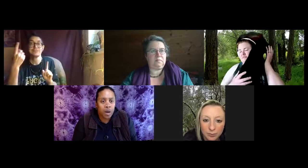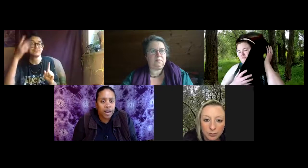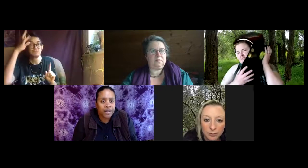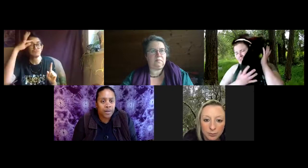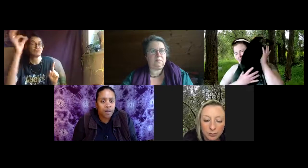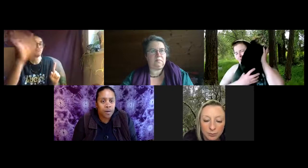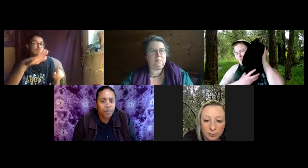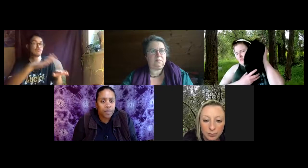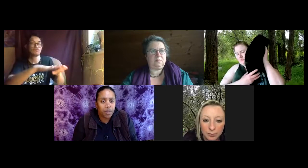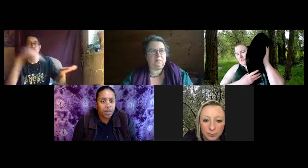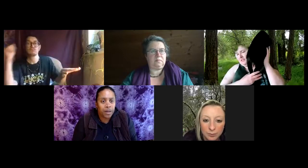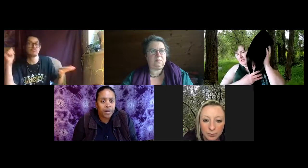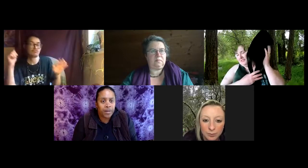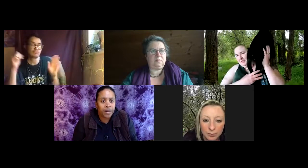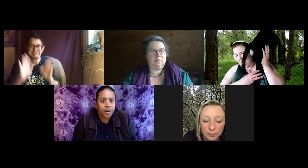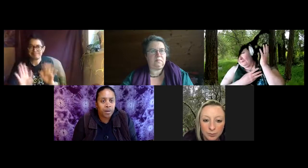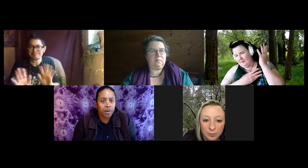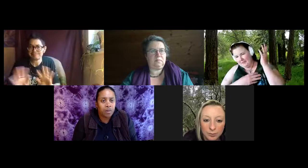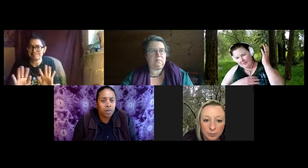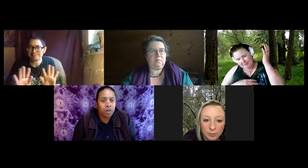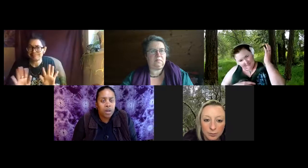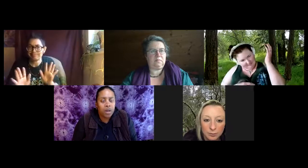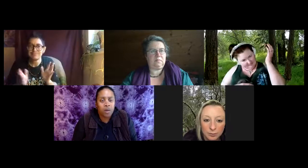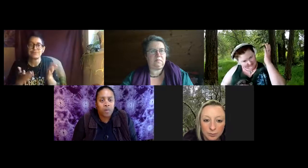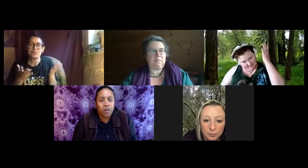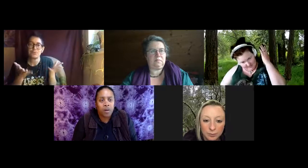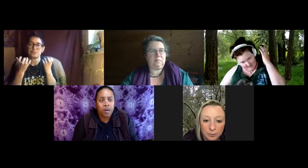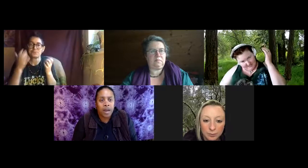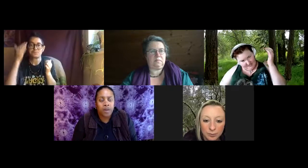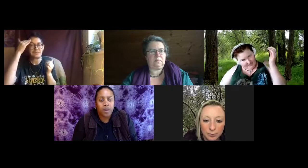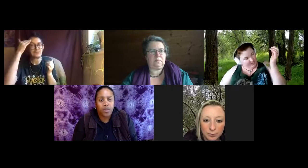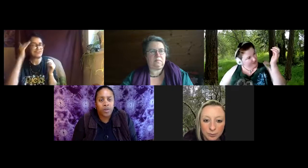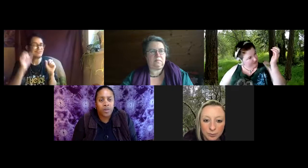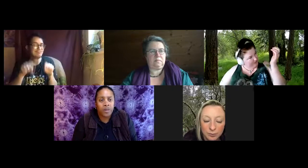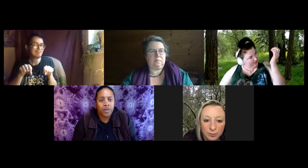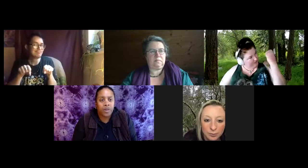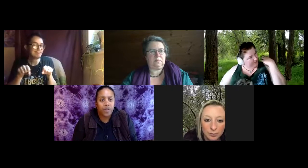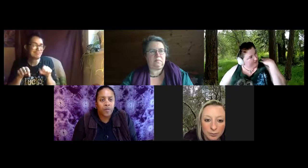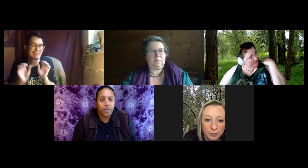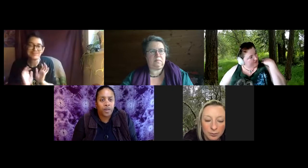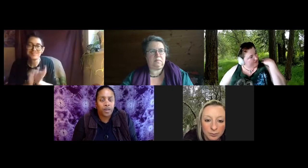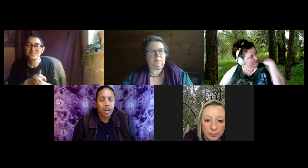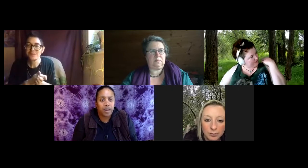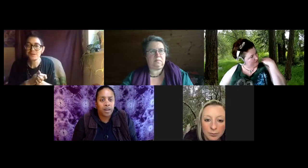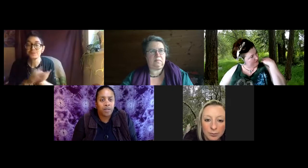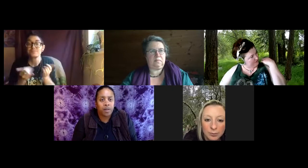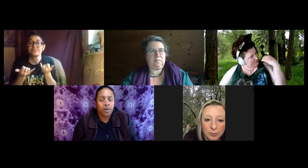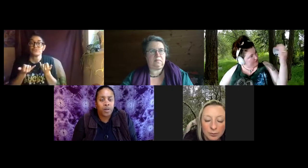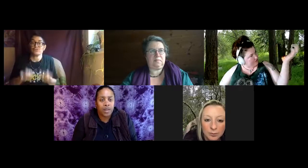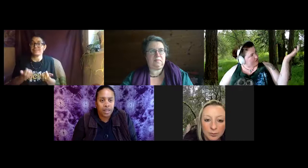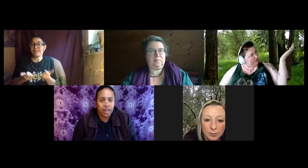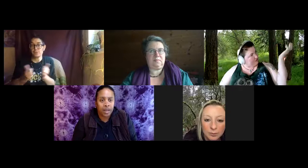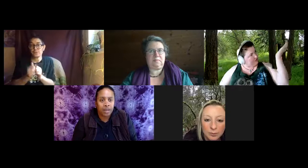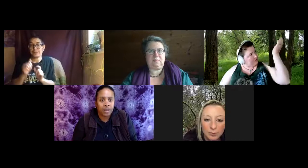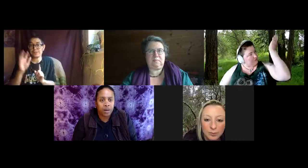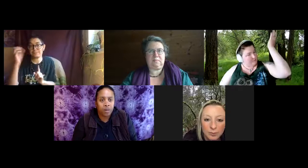each one has its own history. And so you don't, you kind of want to do your research before you just kind of, do